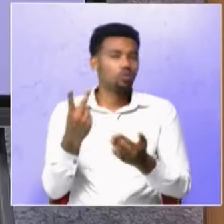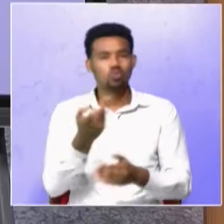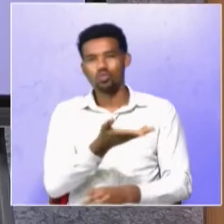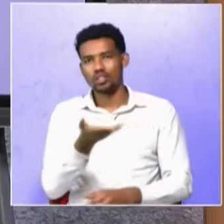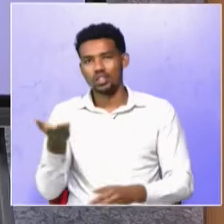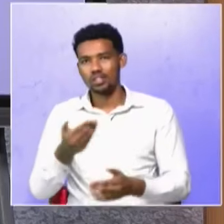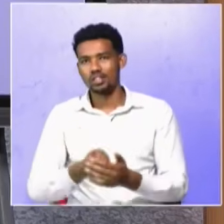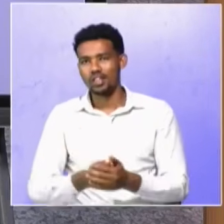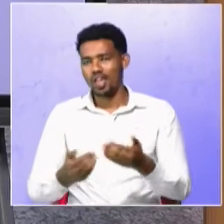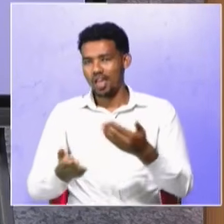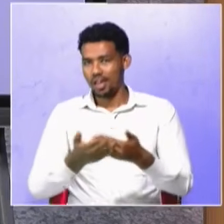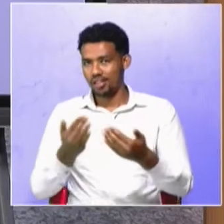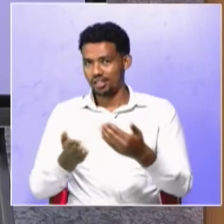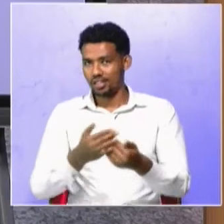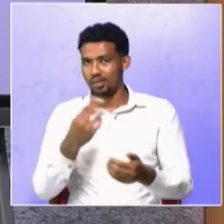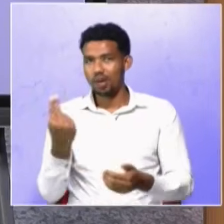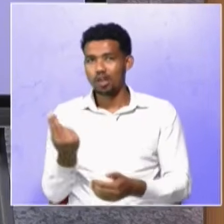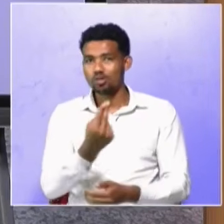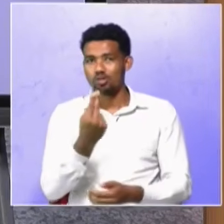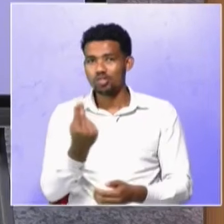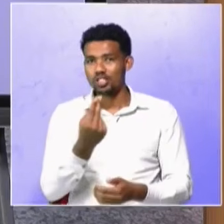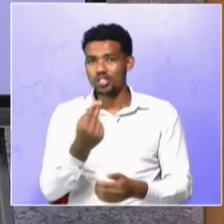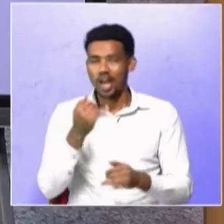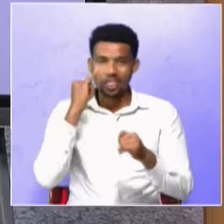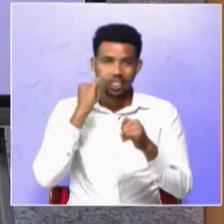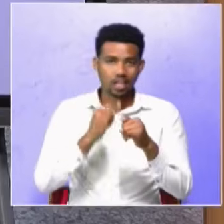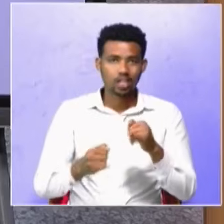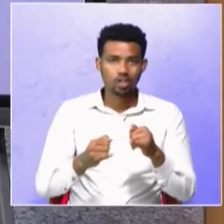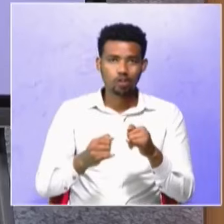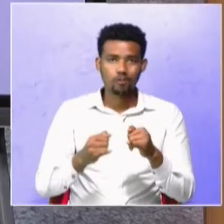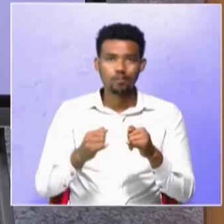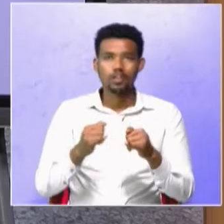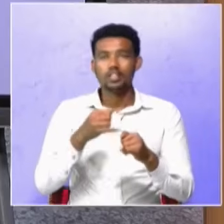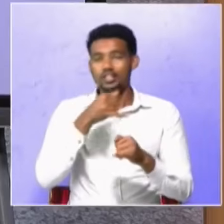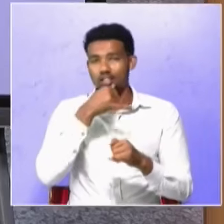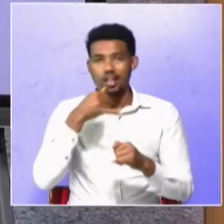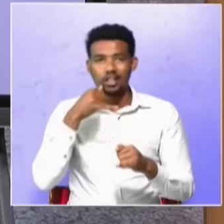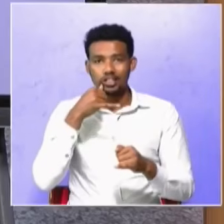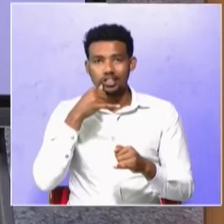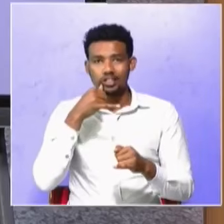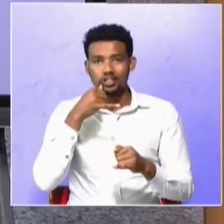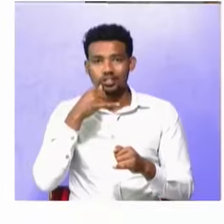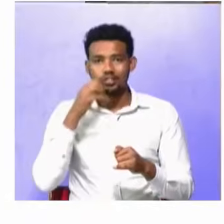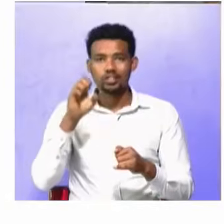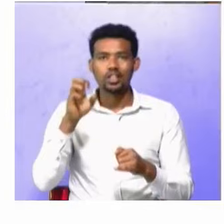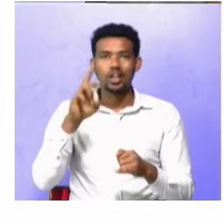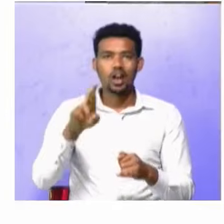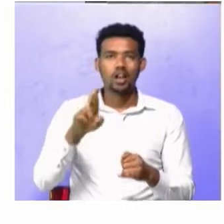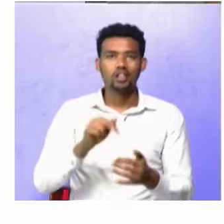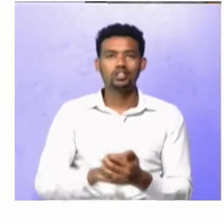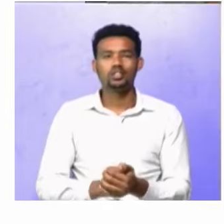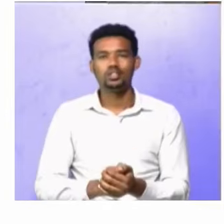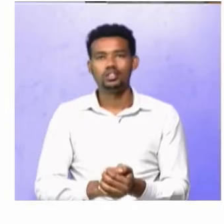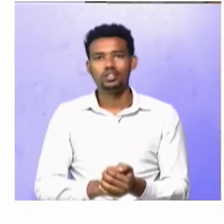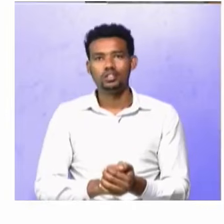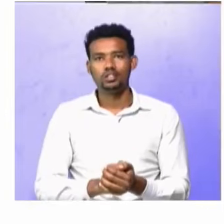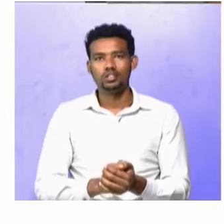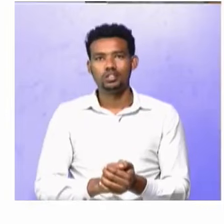things, easily, by using at the end of the adjective er.